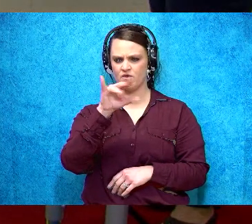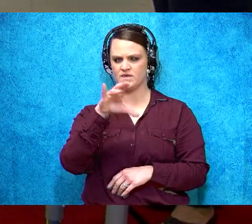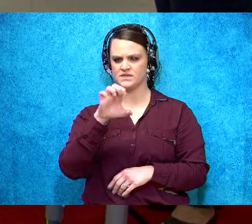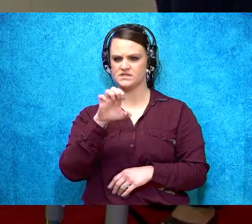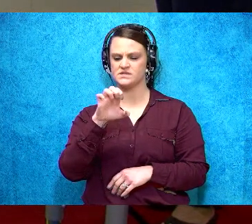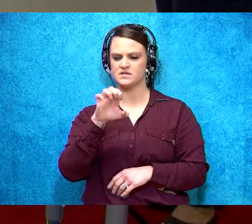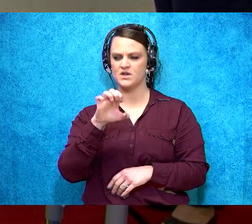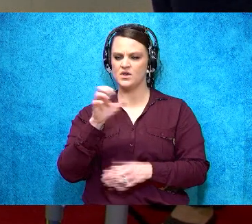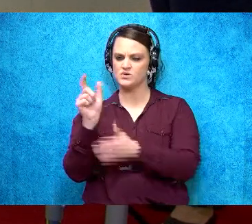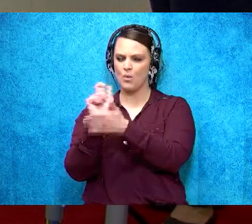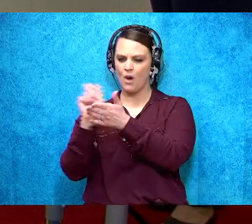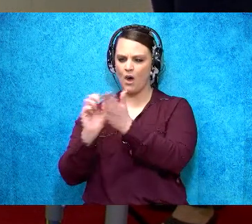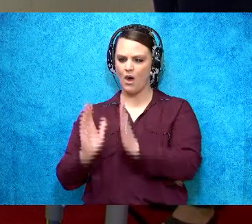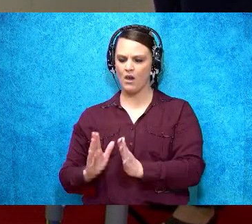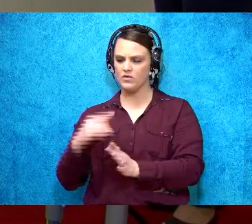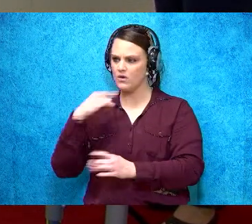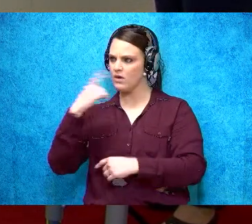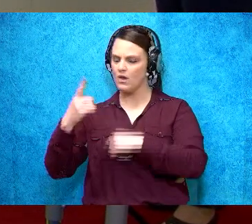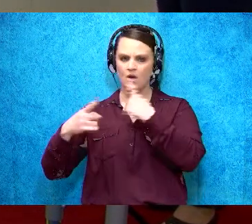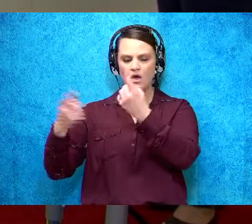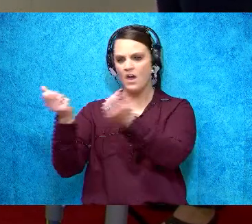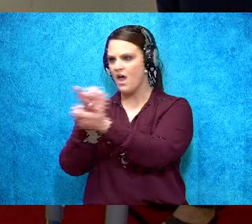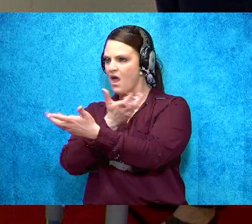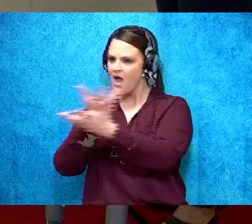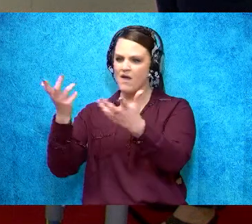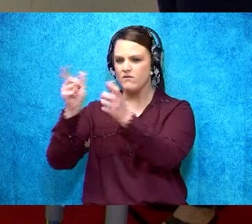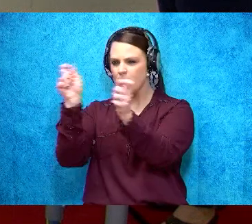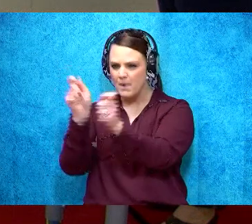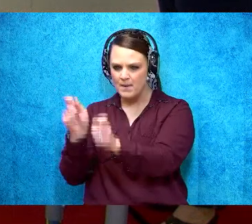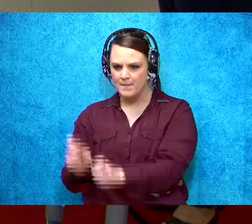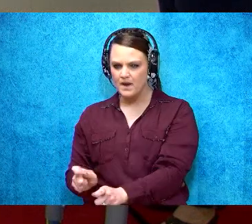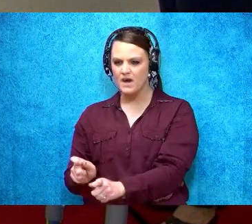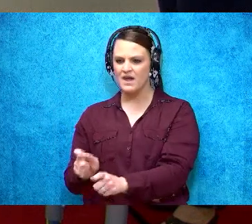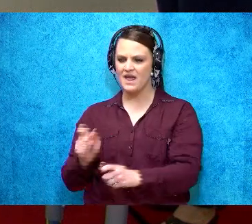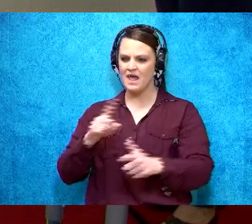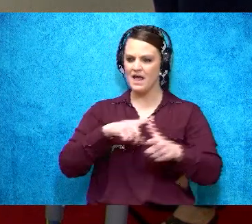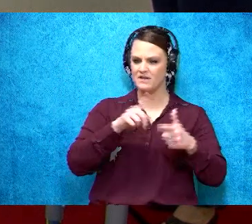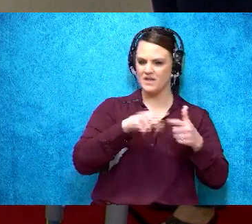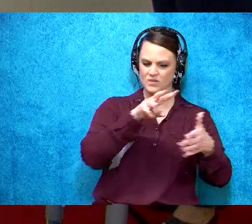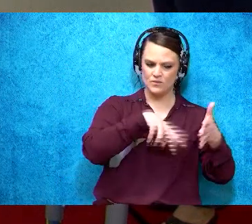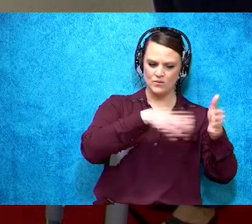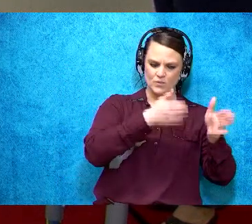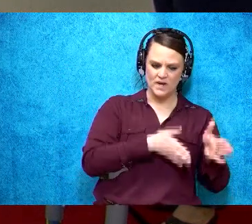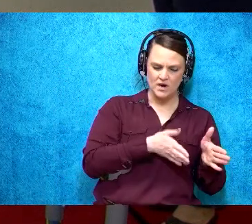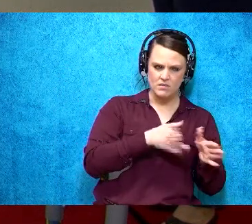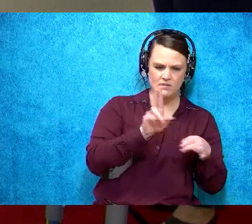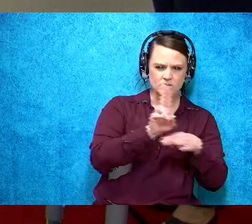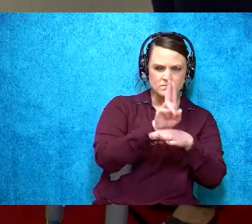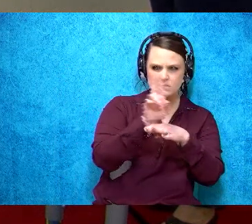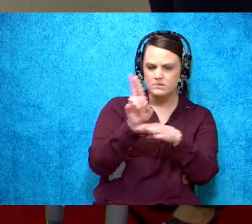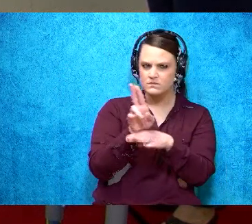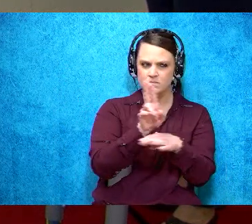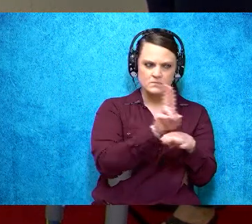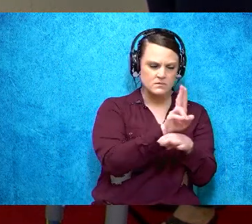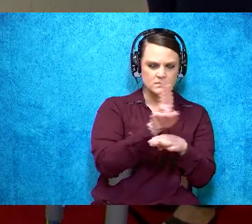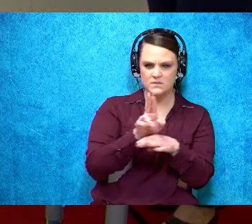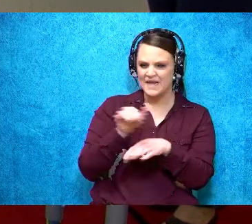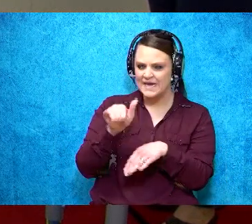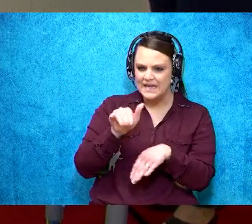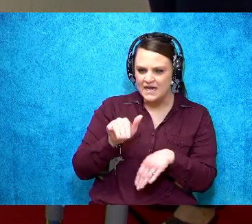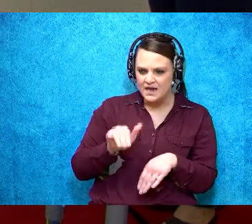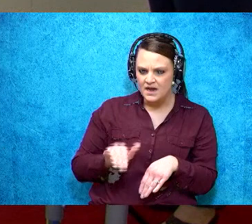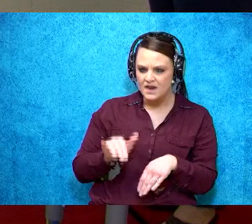everything about the characters or about the events, and the readers have to use the story clues and our